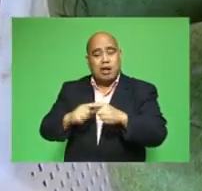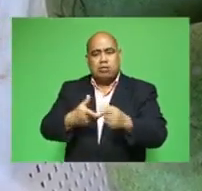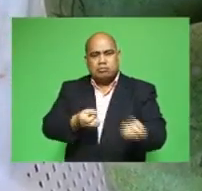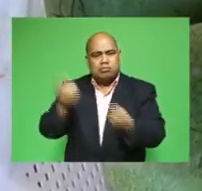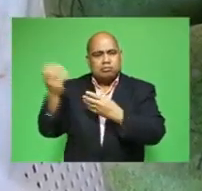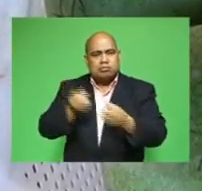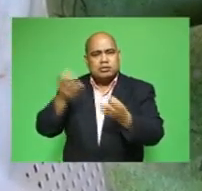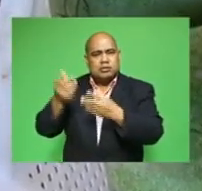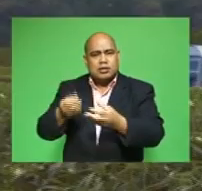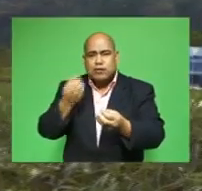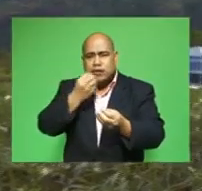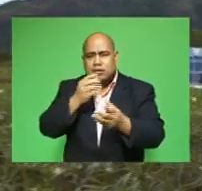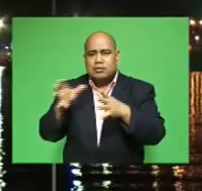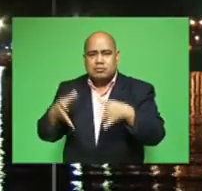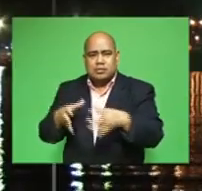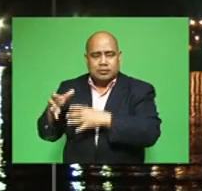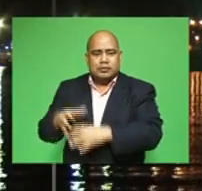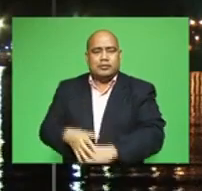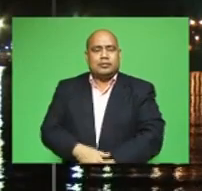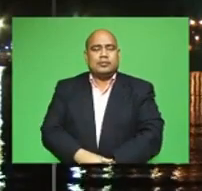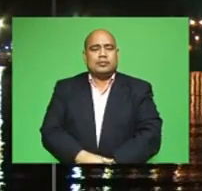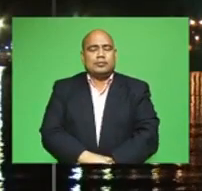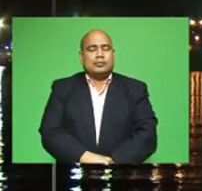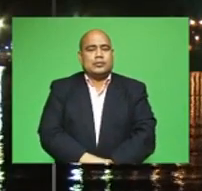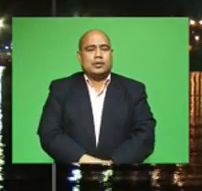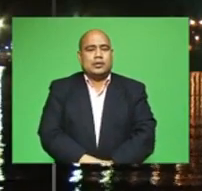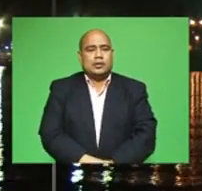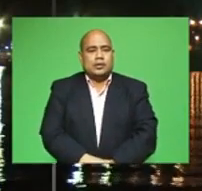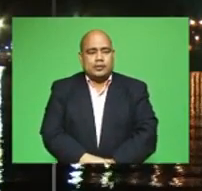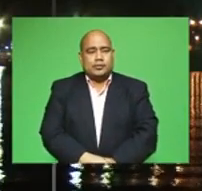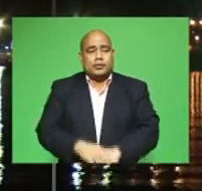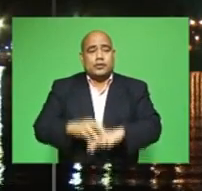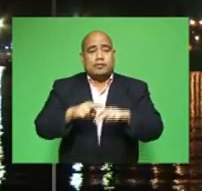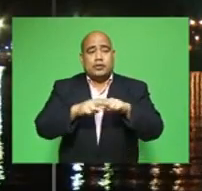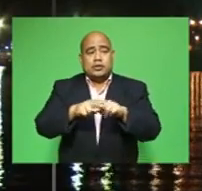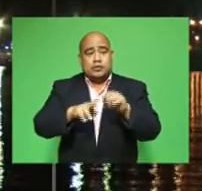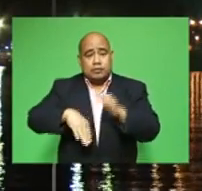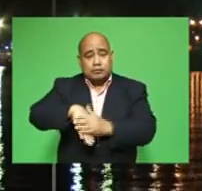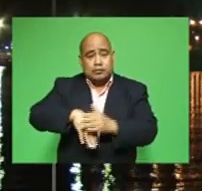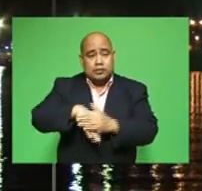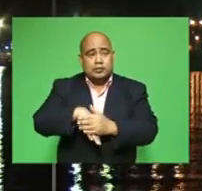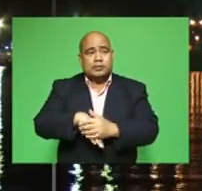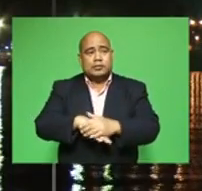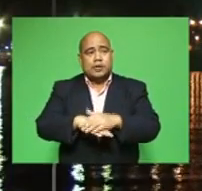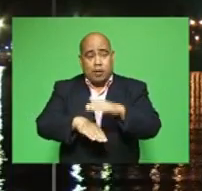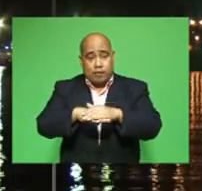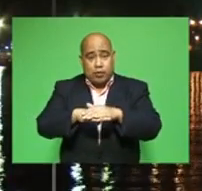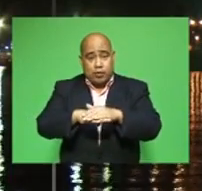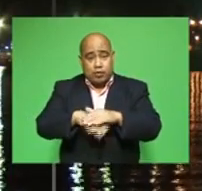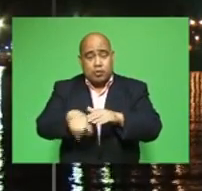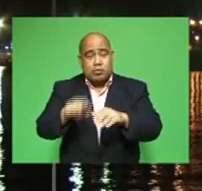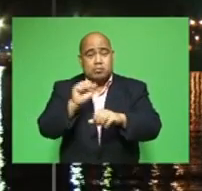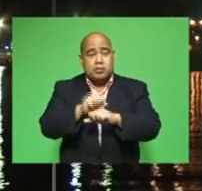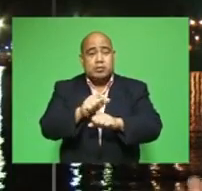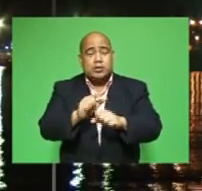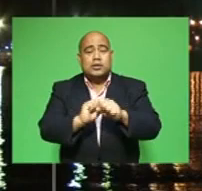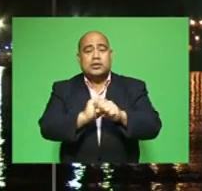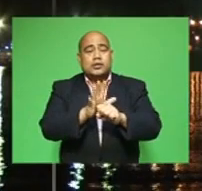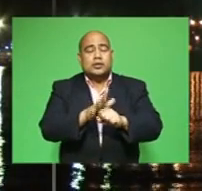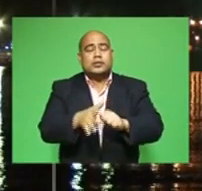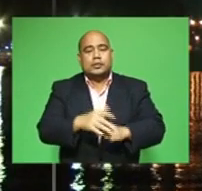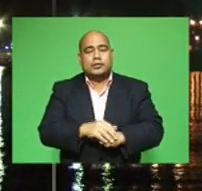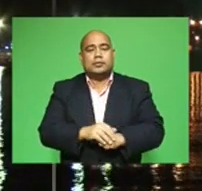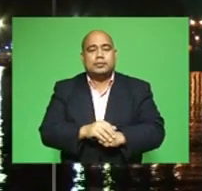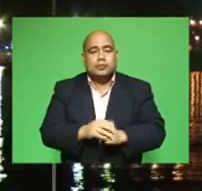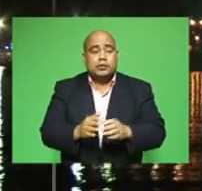Prakash, FBC News. Fiji's full recovery from the COVID-19 crisis will be measured not in months, but